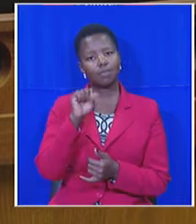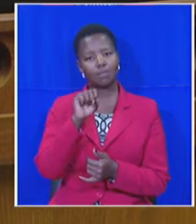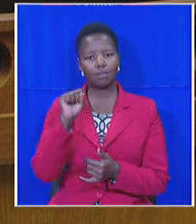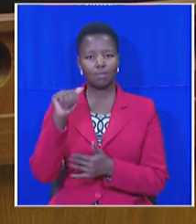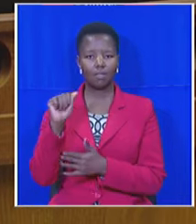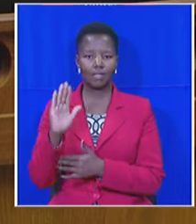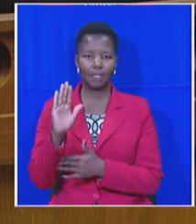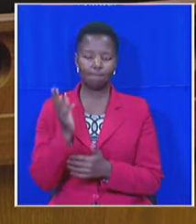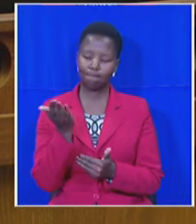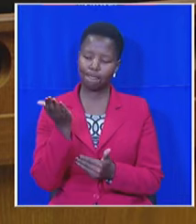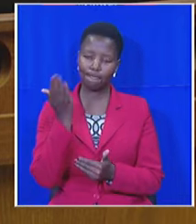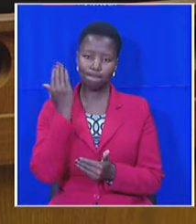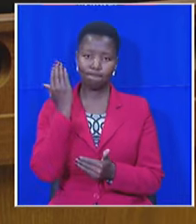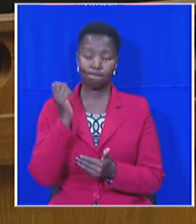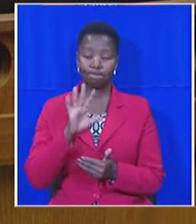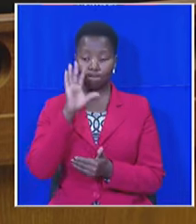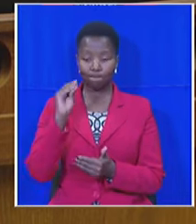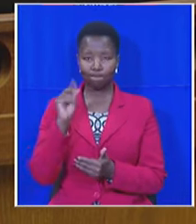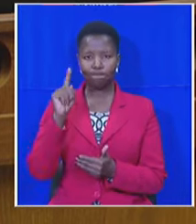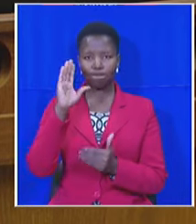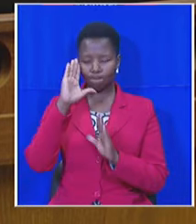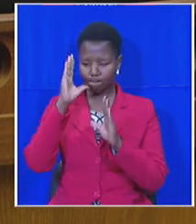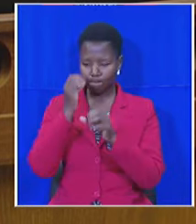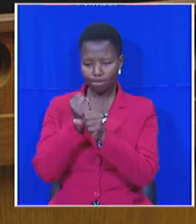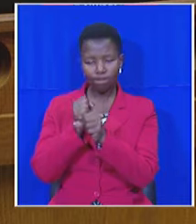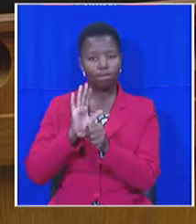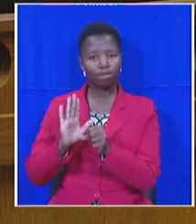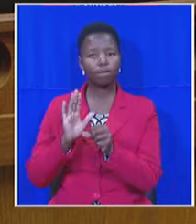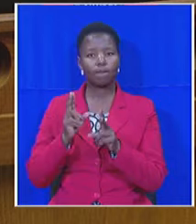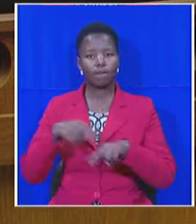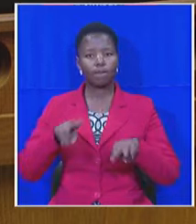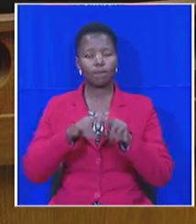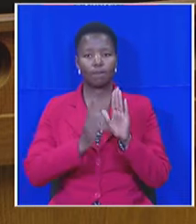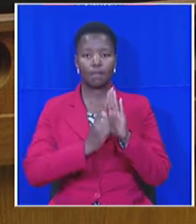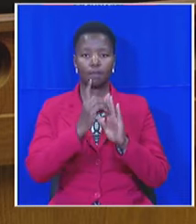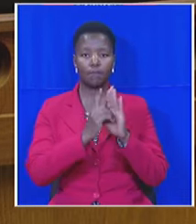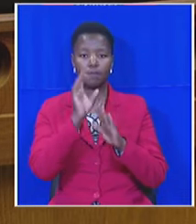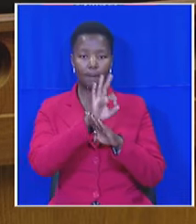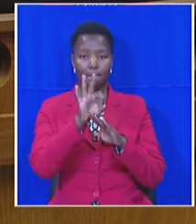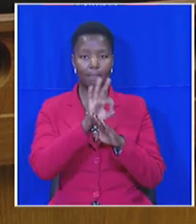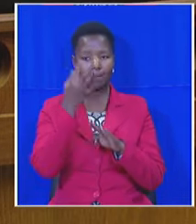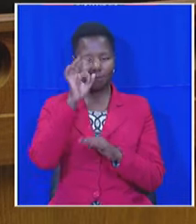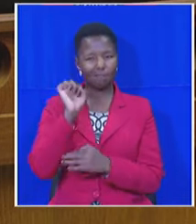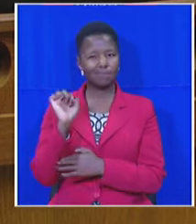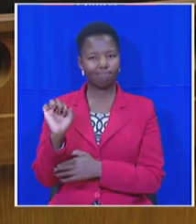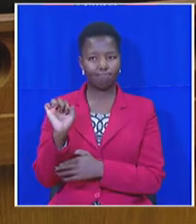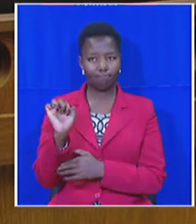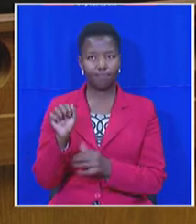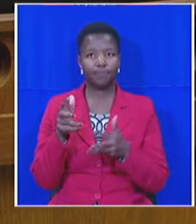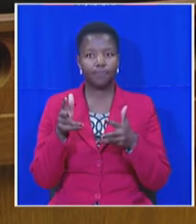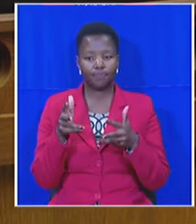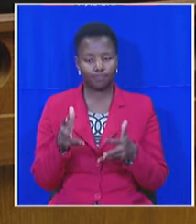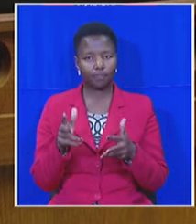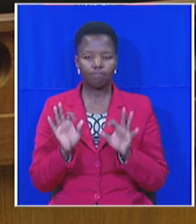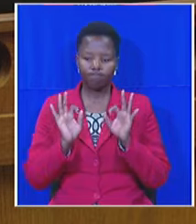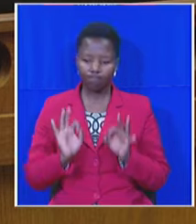Statistics South Africa plays a central role in the implementation of the National Development Plan by the government. So the proper